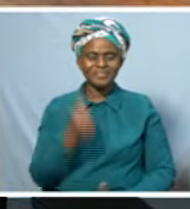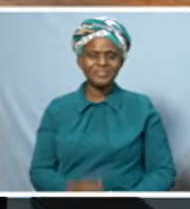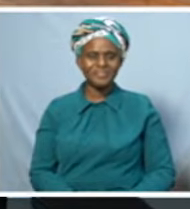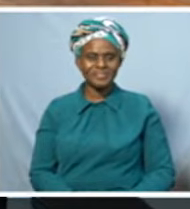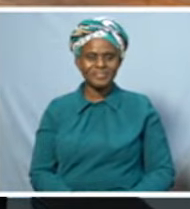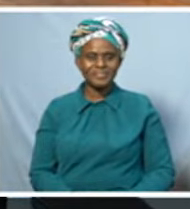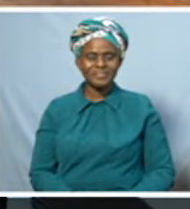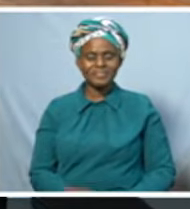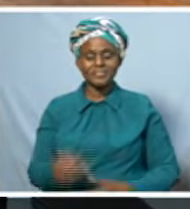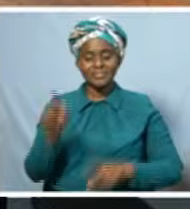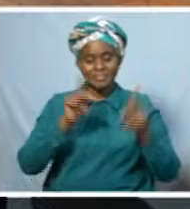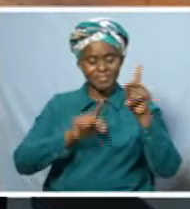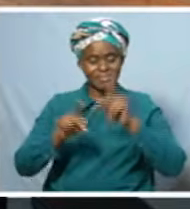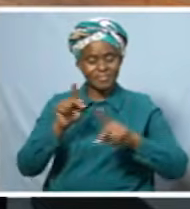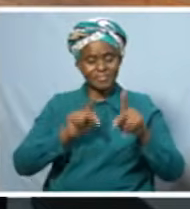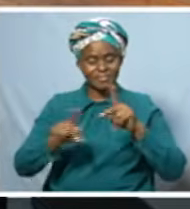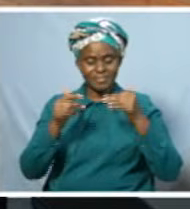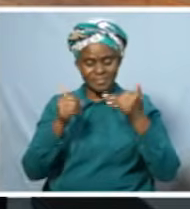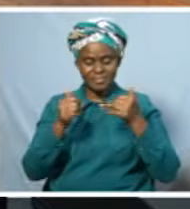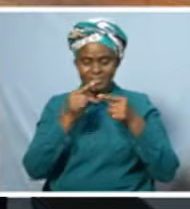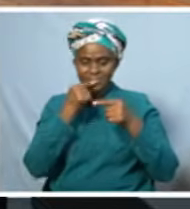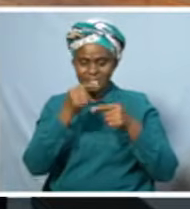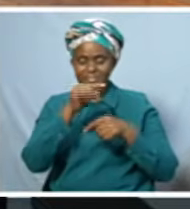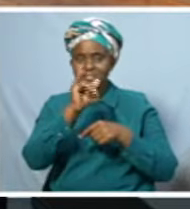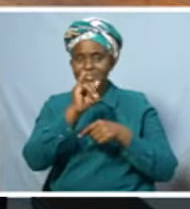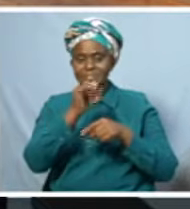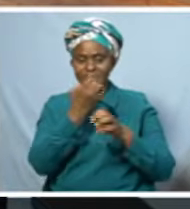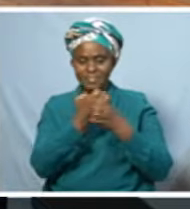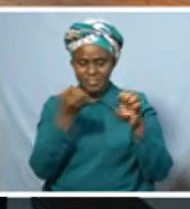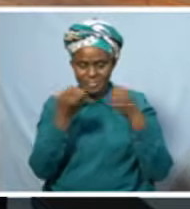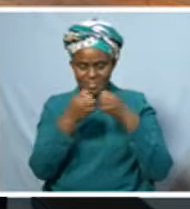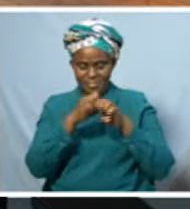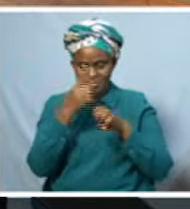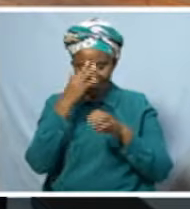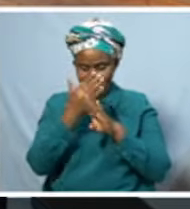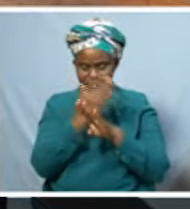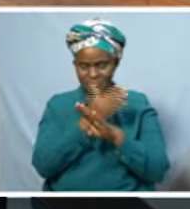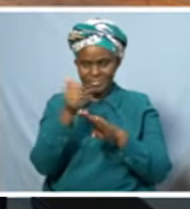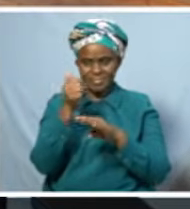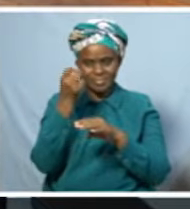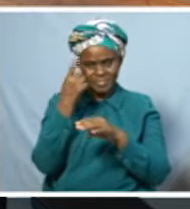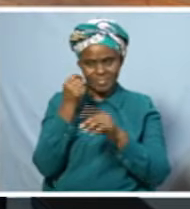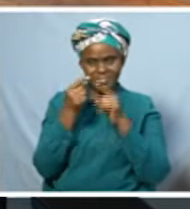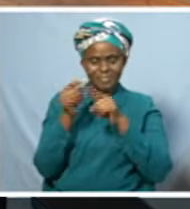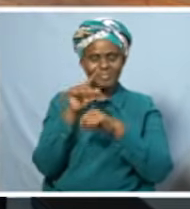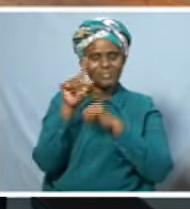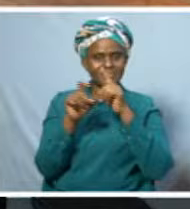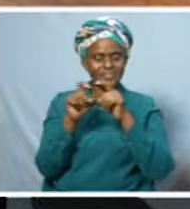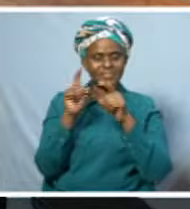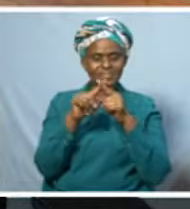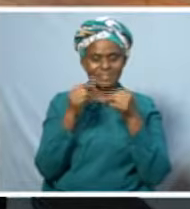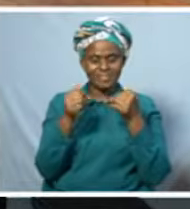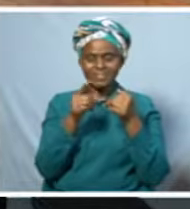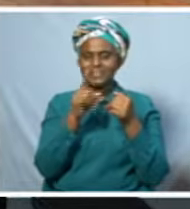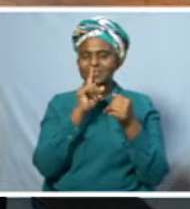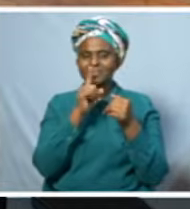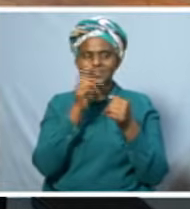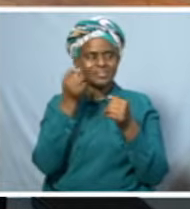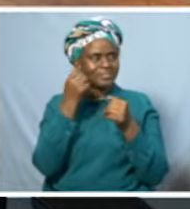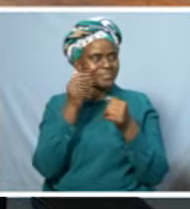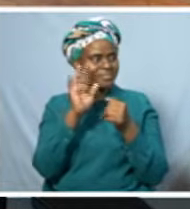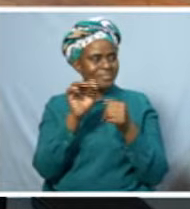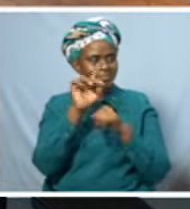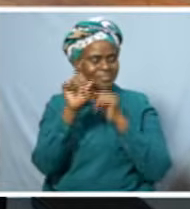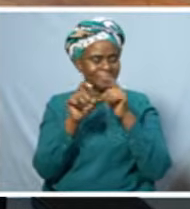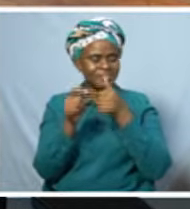Yeah, because people used to say yes even before they understand the question. But you did understand the